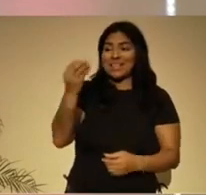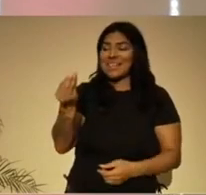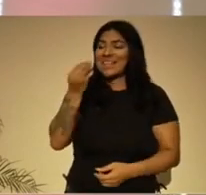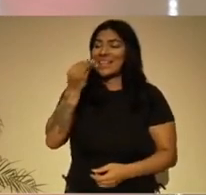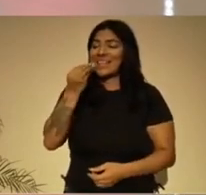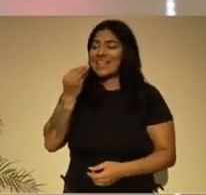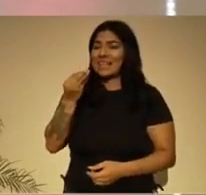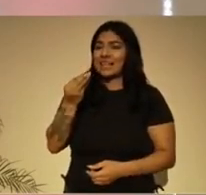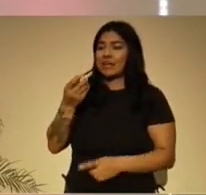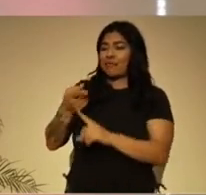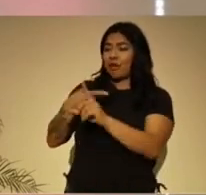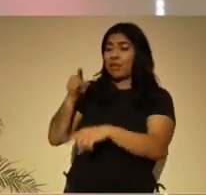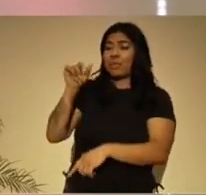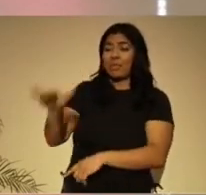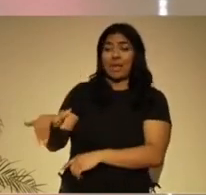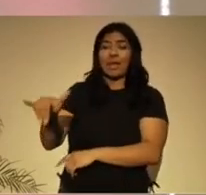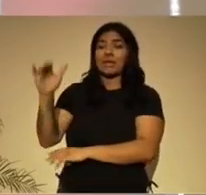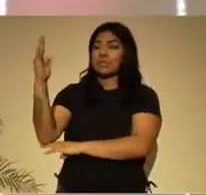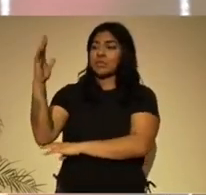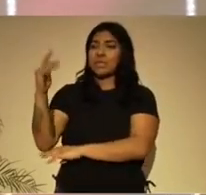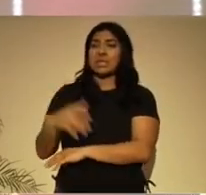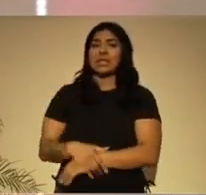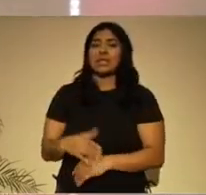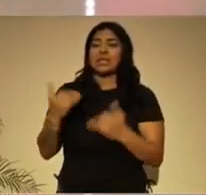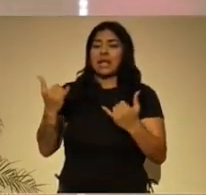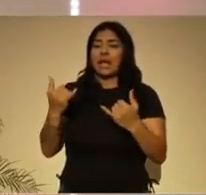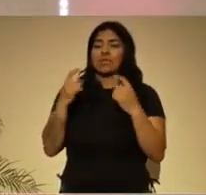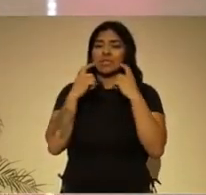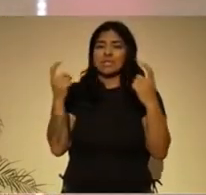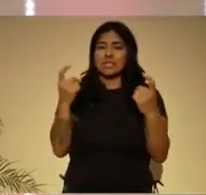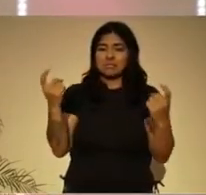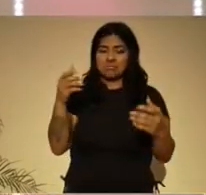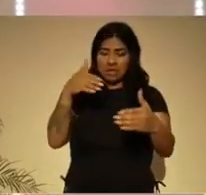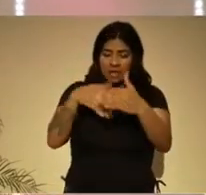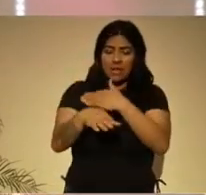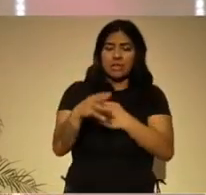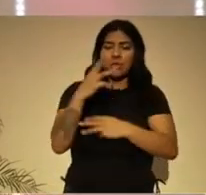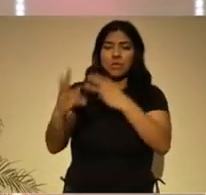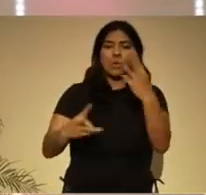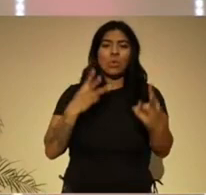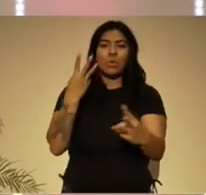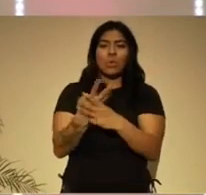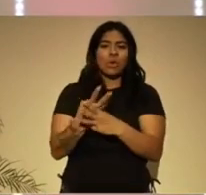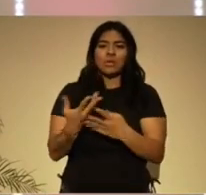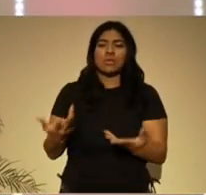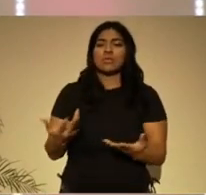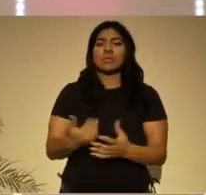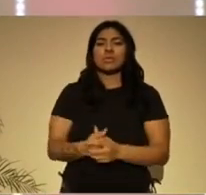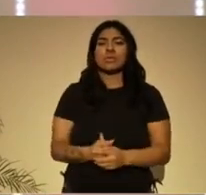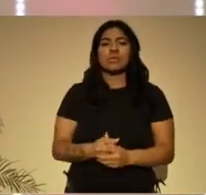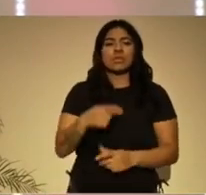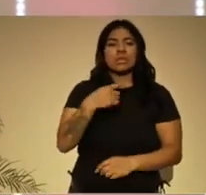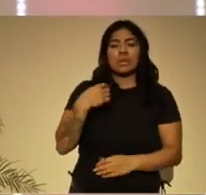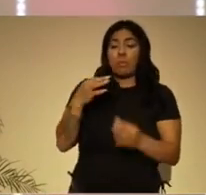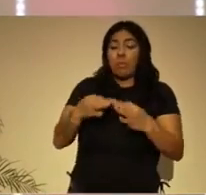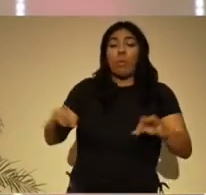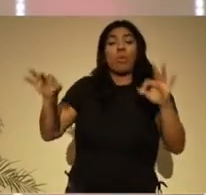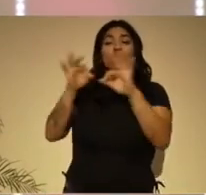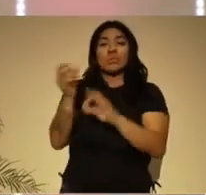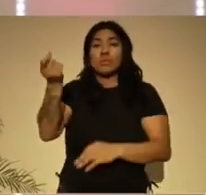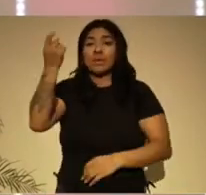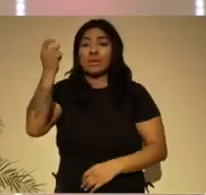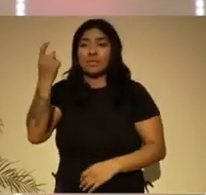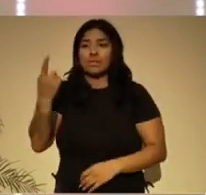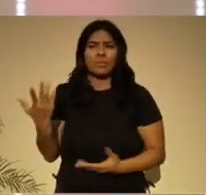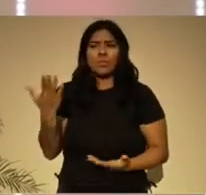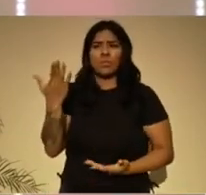from the tree of the knowledge of good and evil, sin now entered the world. And this is important for us to understand,